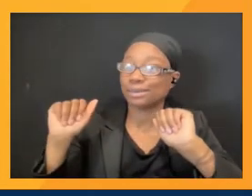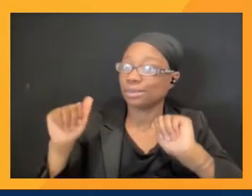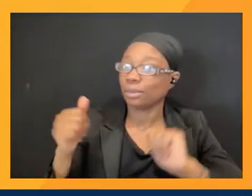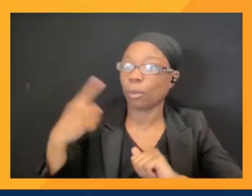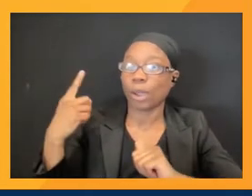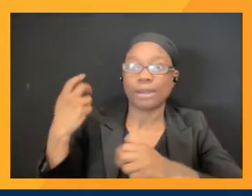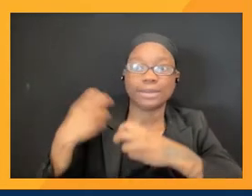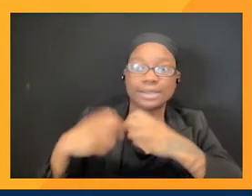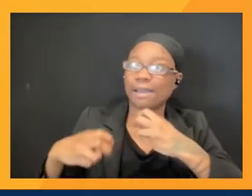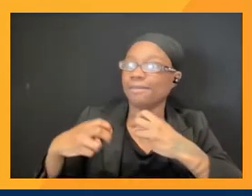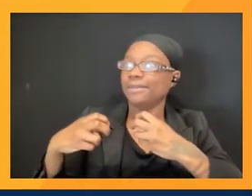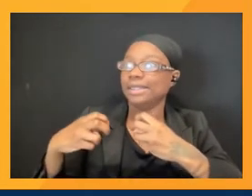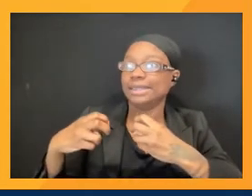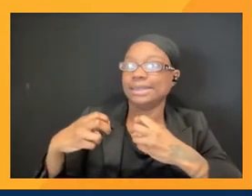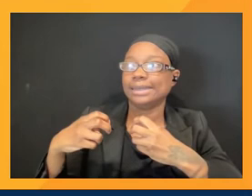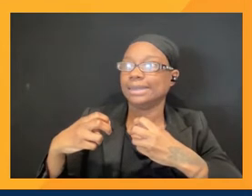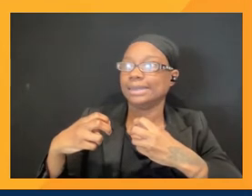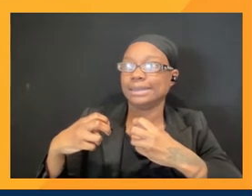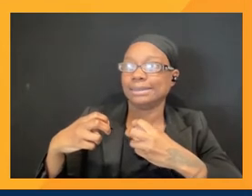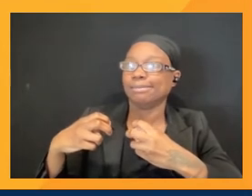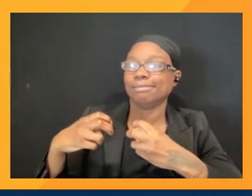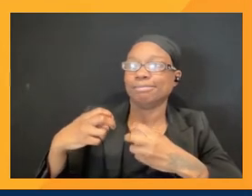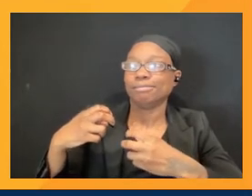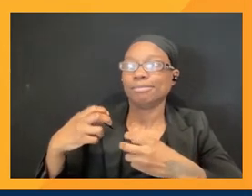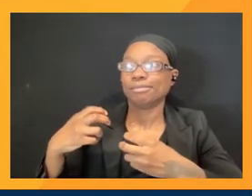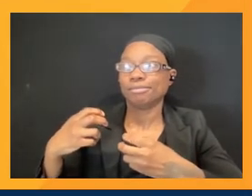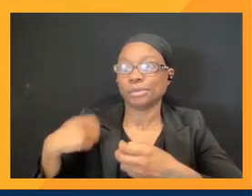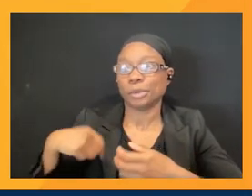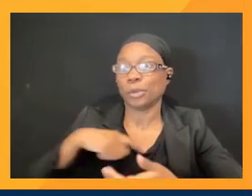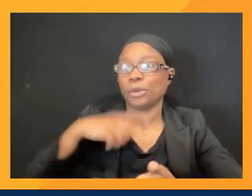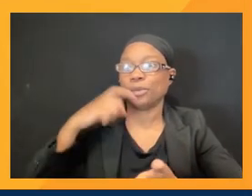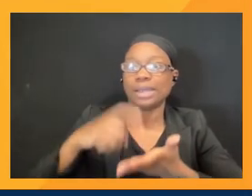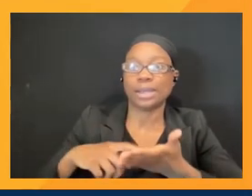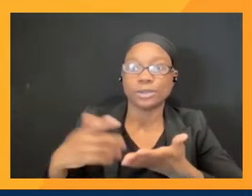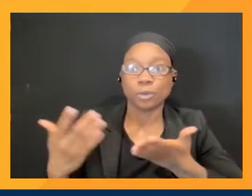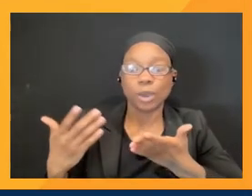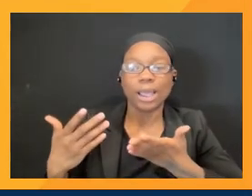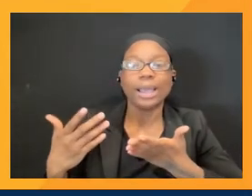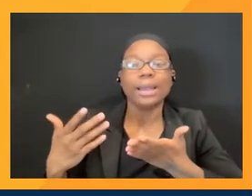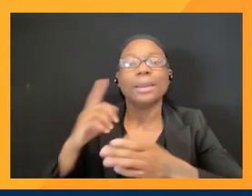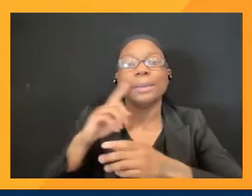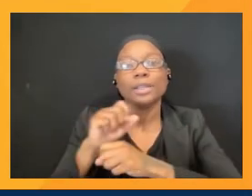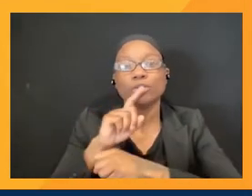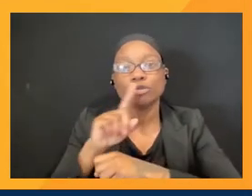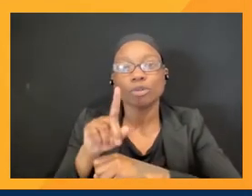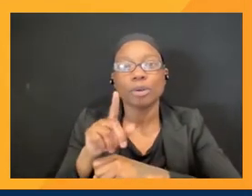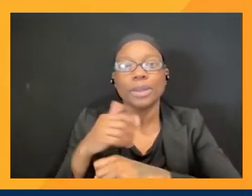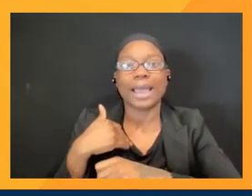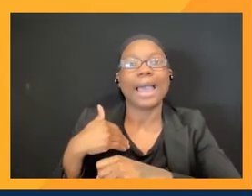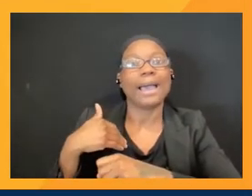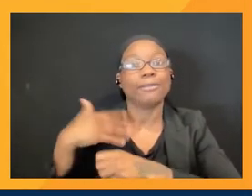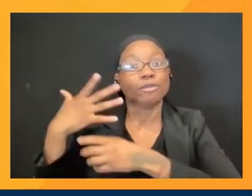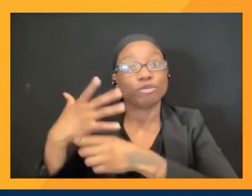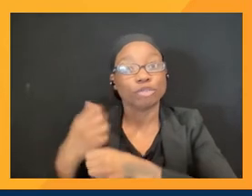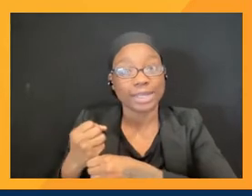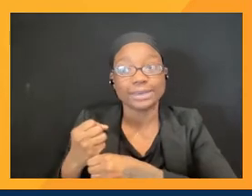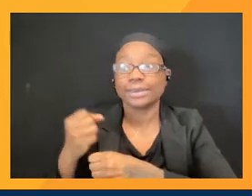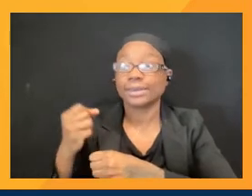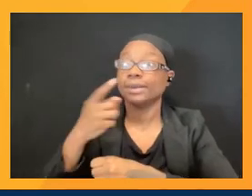Well, that's a very complex question, as we all know, made more complex by the political environment